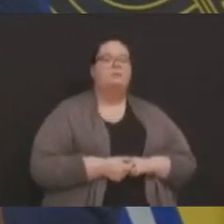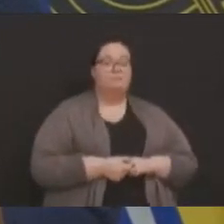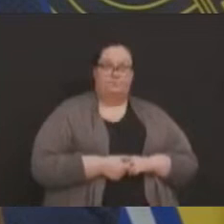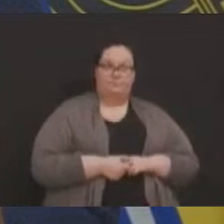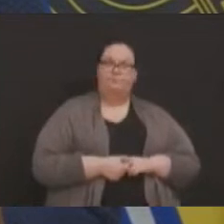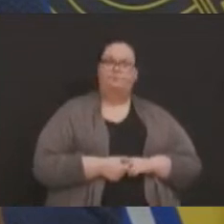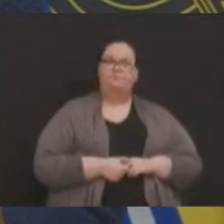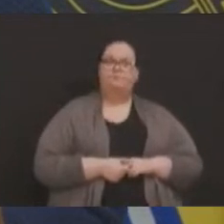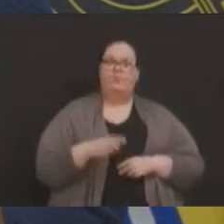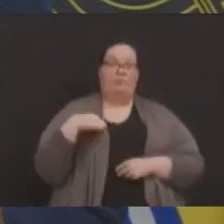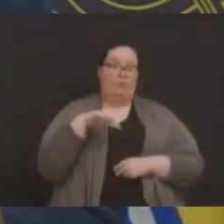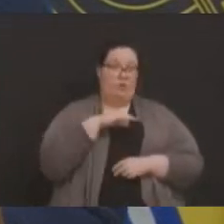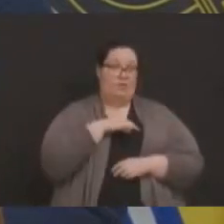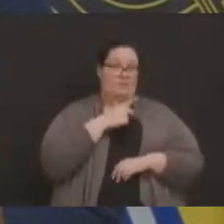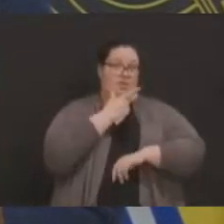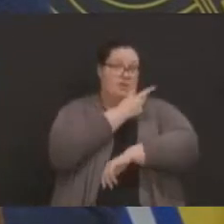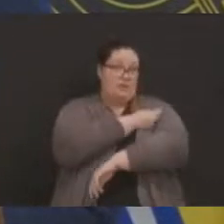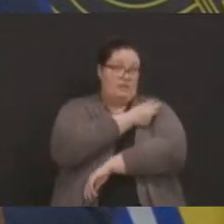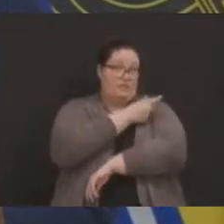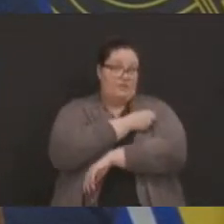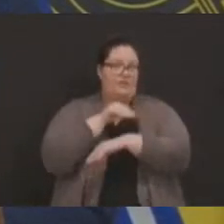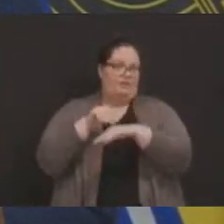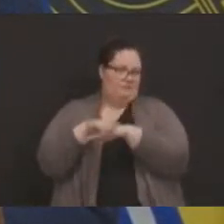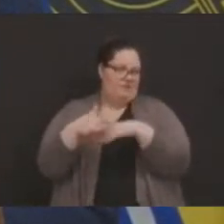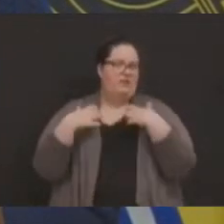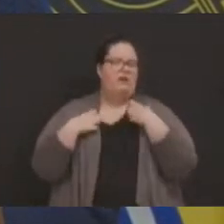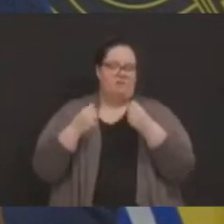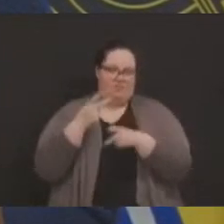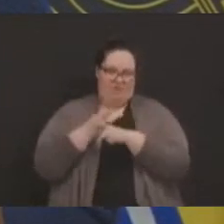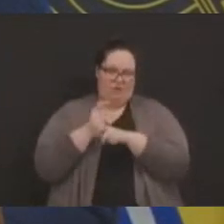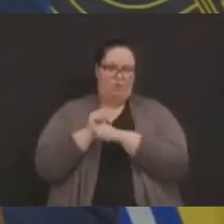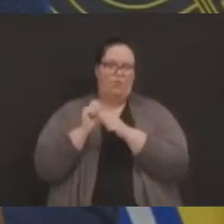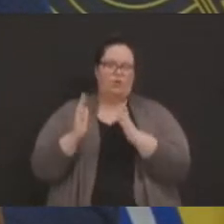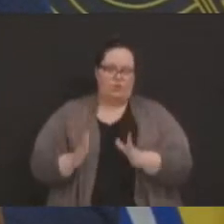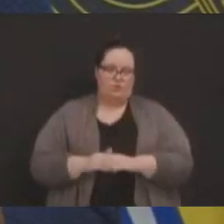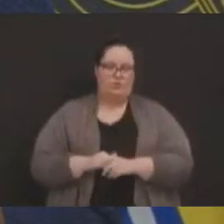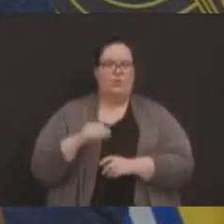care facilities, and so those vaccine rollouts will continue as planned.